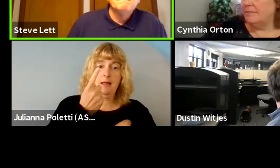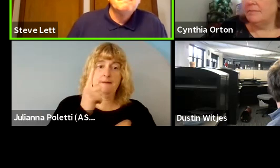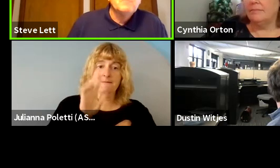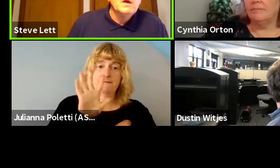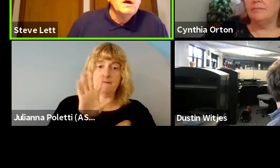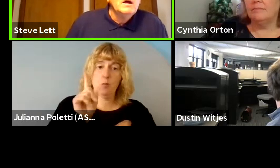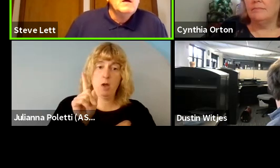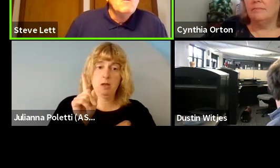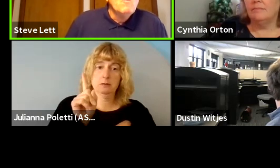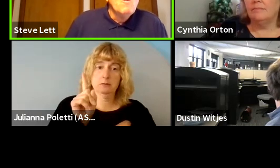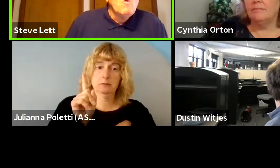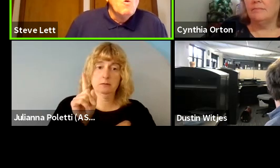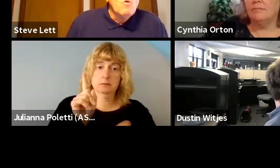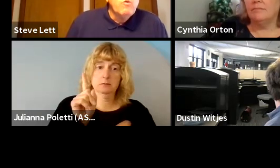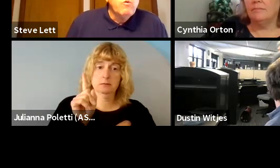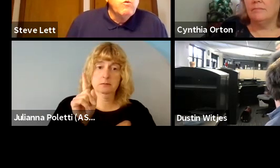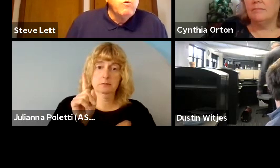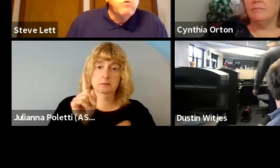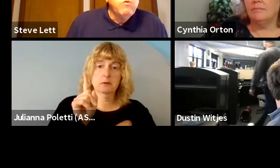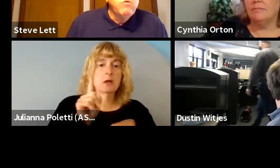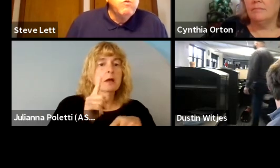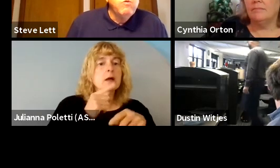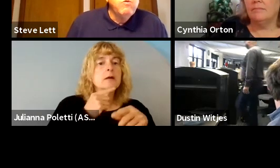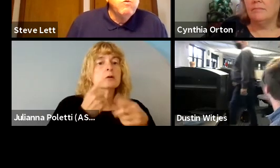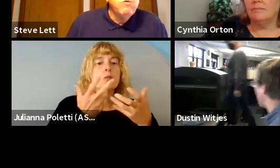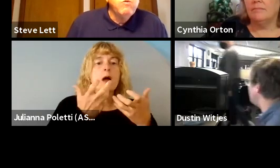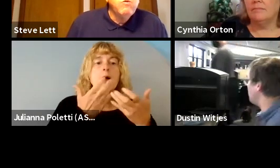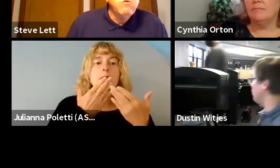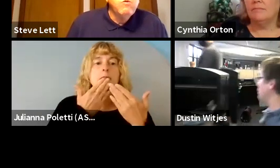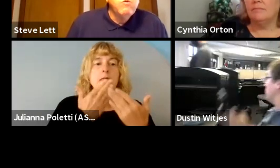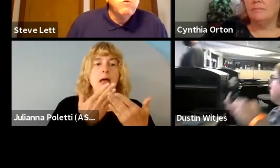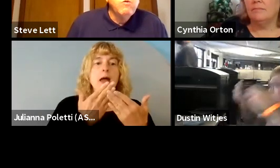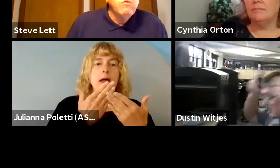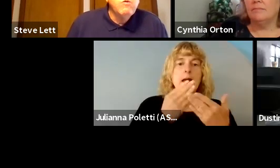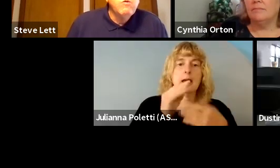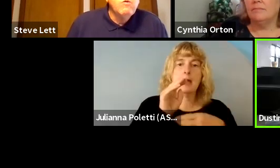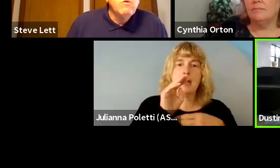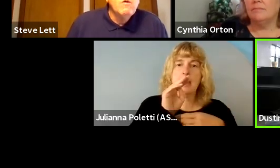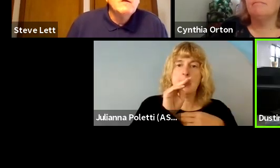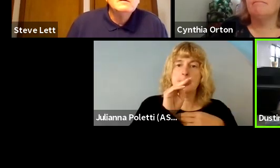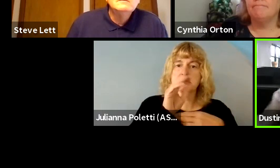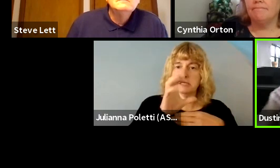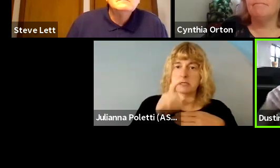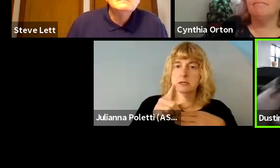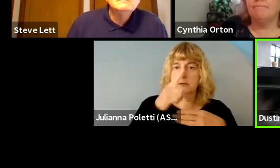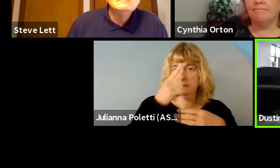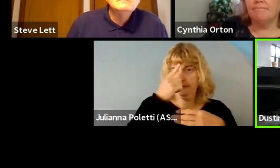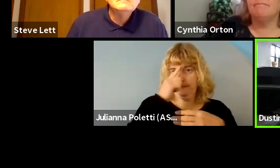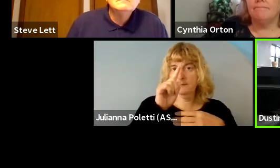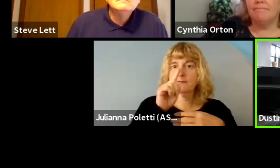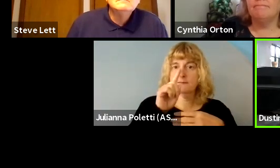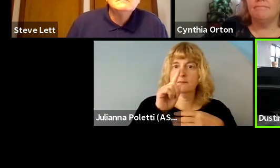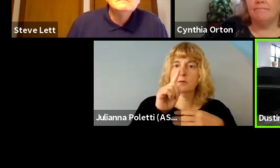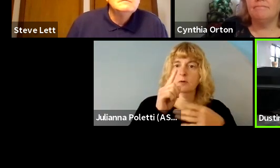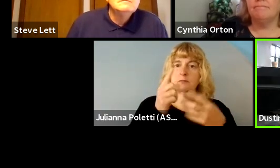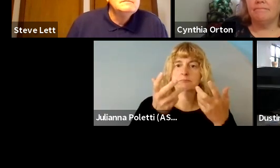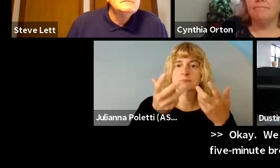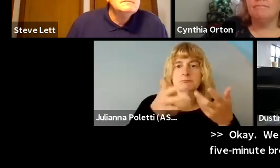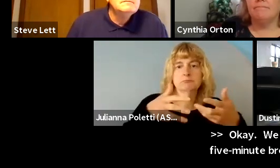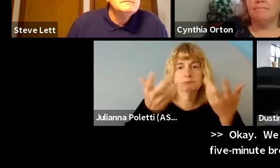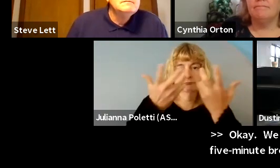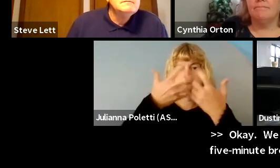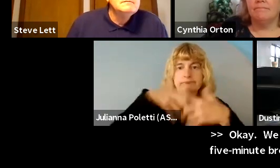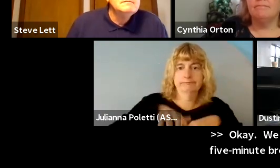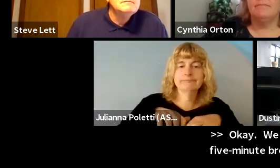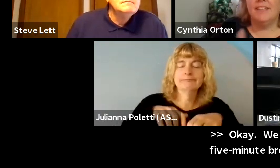11:51. Just wanted to thank MC for putting it together. Oh, you're fine. He was really bad at this kind